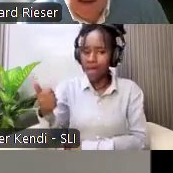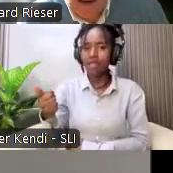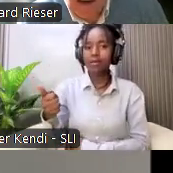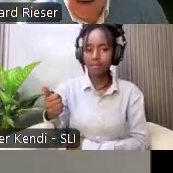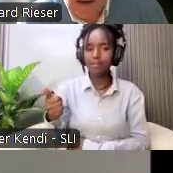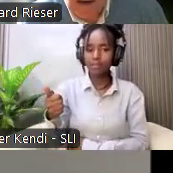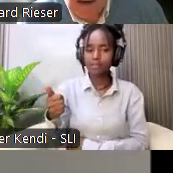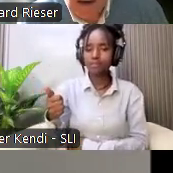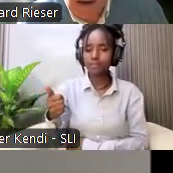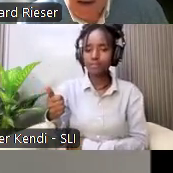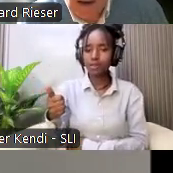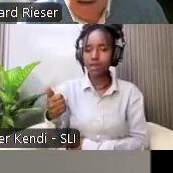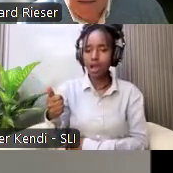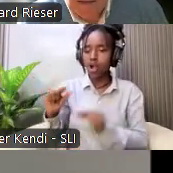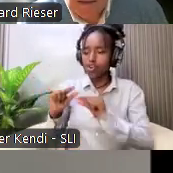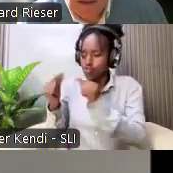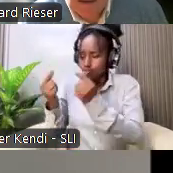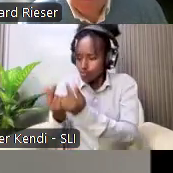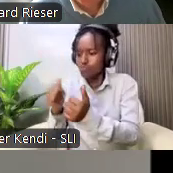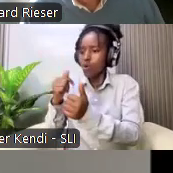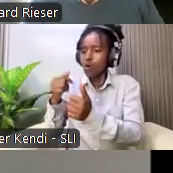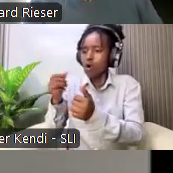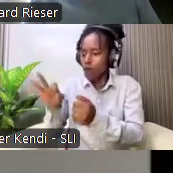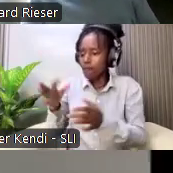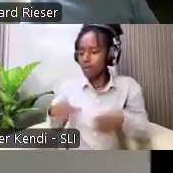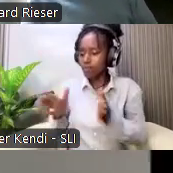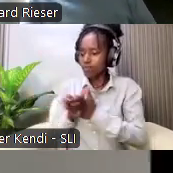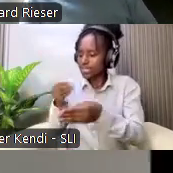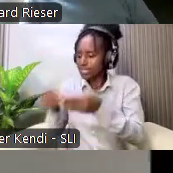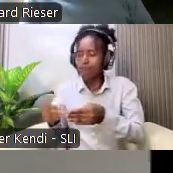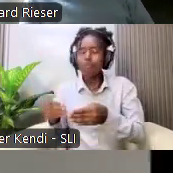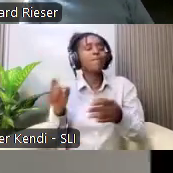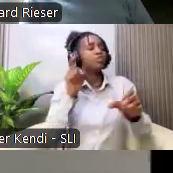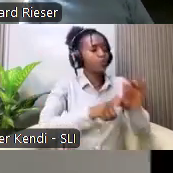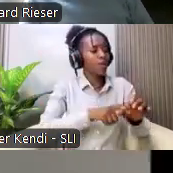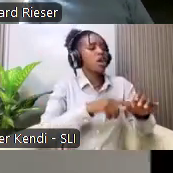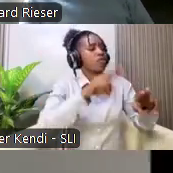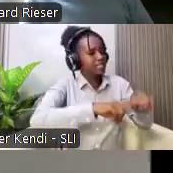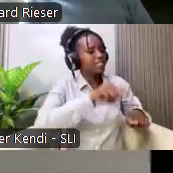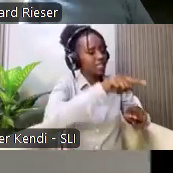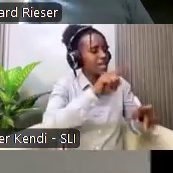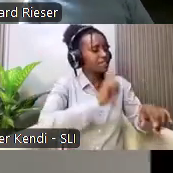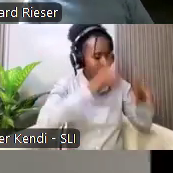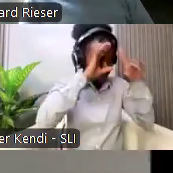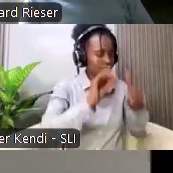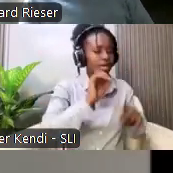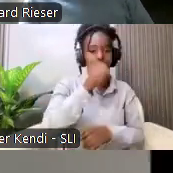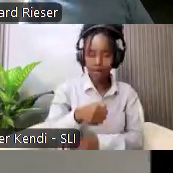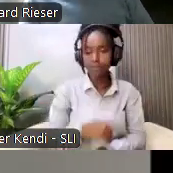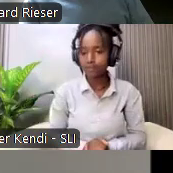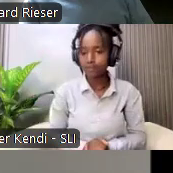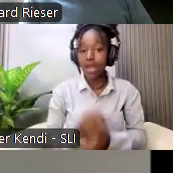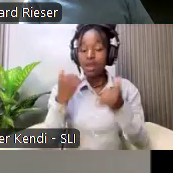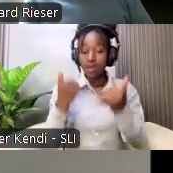among us are given a seat at the table. How can we bring diverse voices forward? One of the